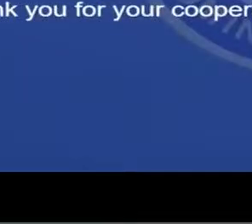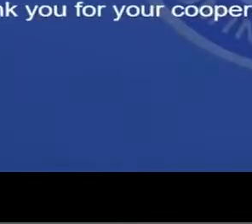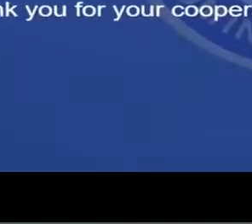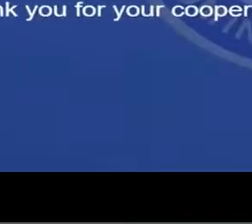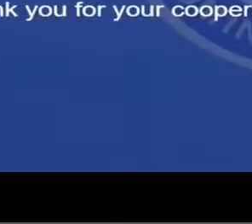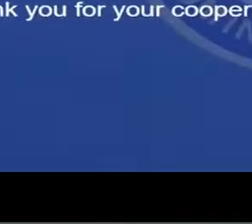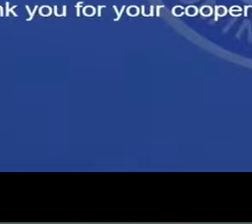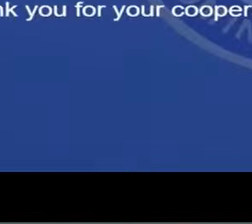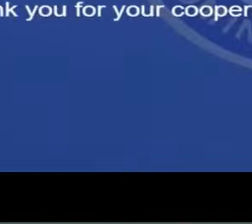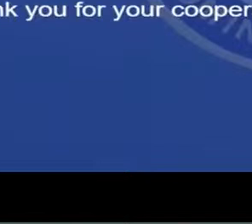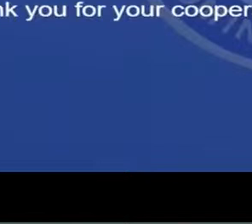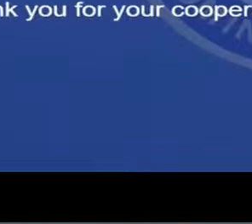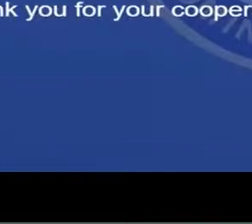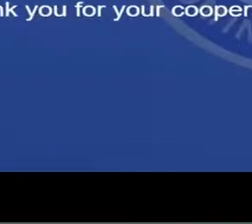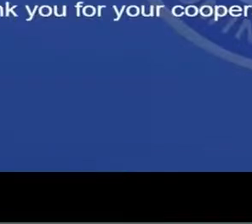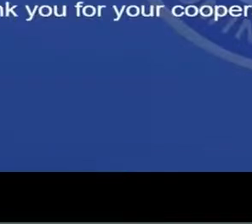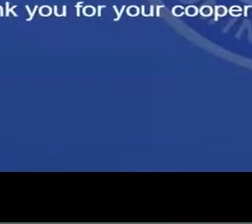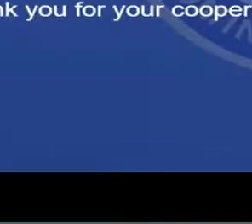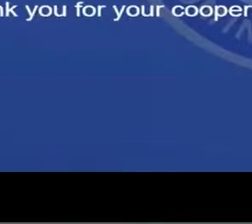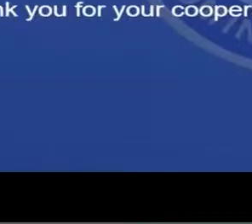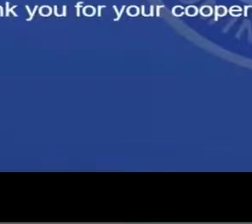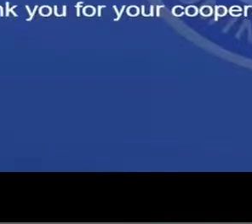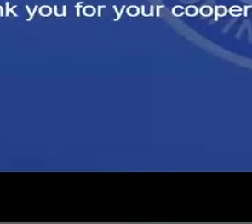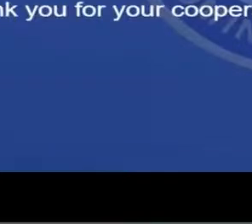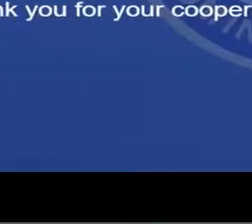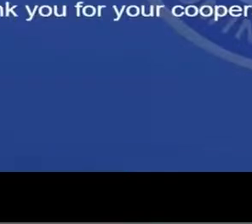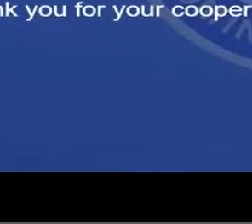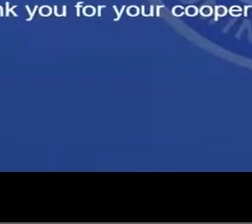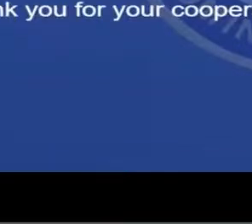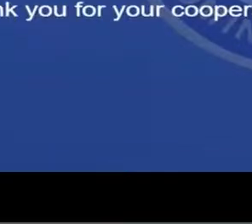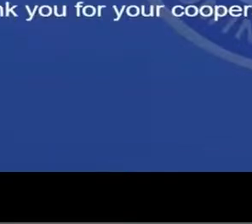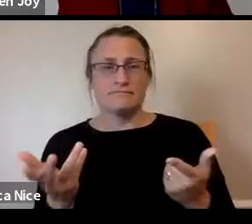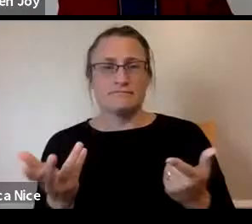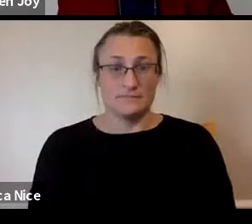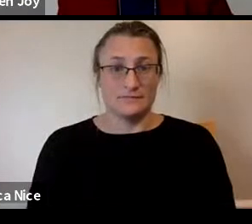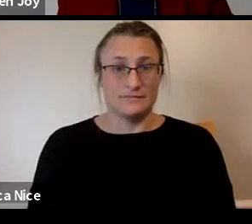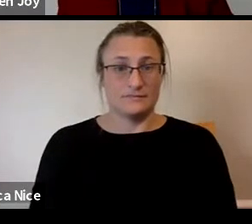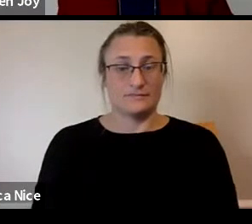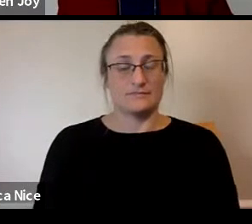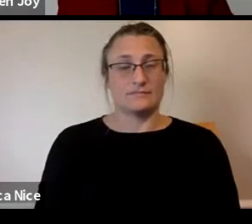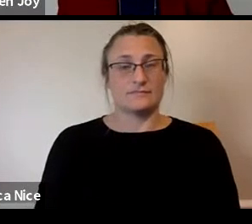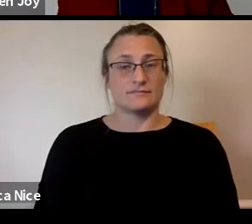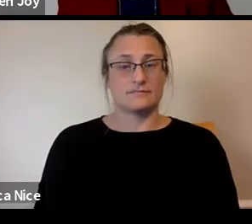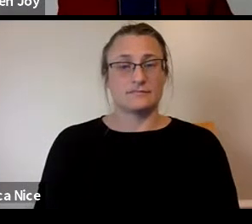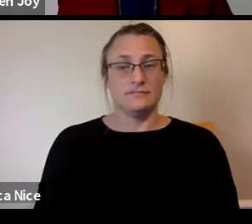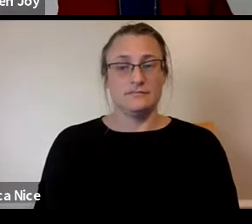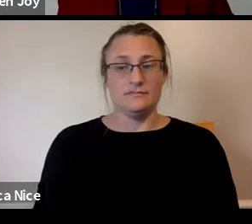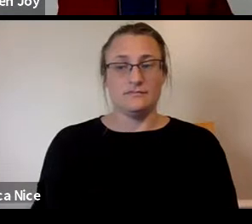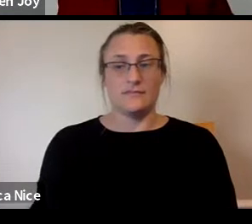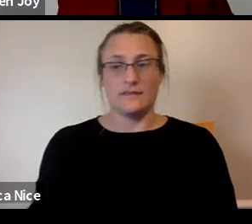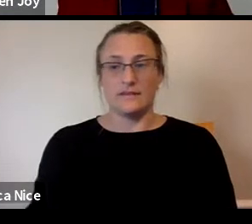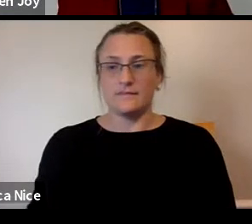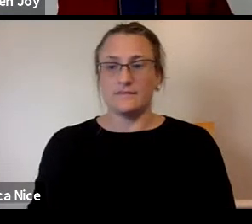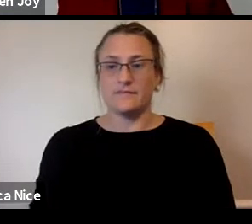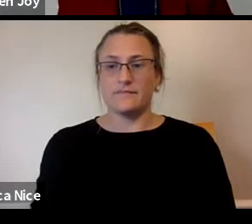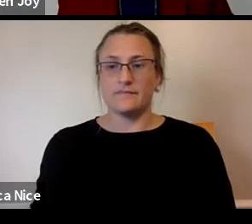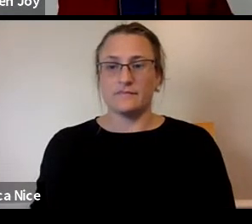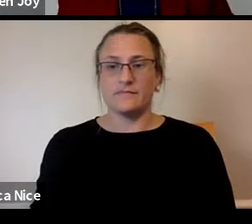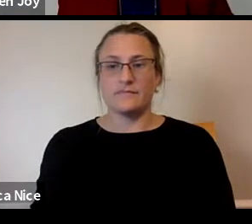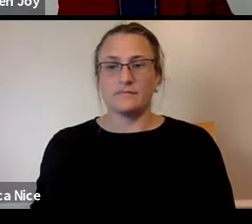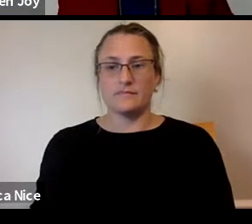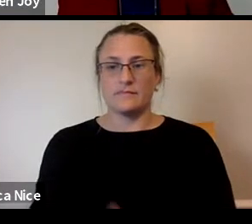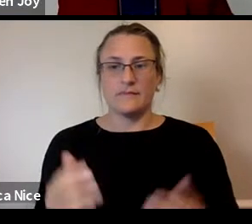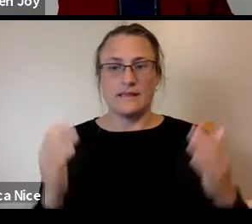Honor. Thank you, everyone. Thank you, Gerard. Have a good night. Thank you. The next speaker, I hope, will be